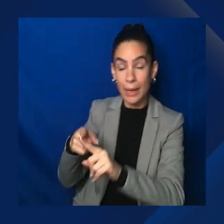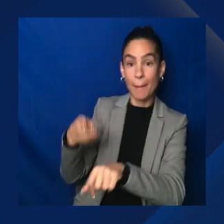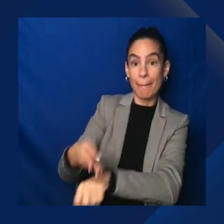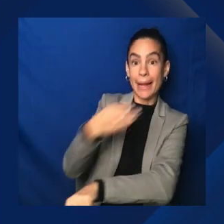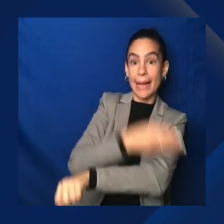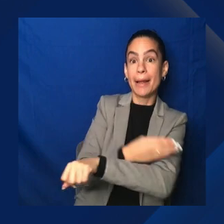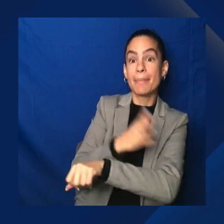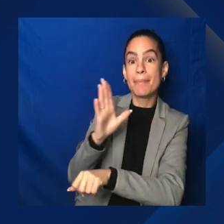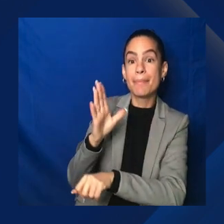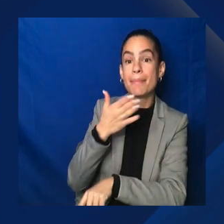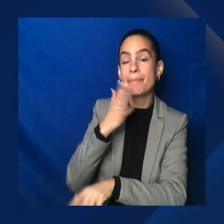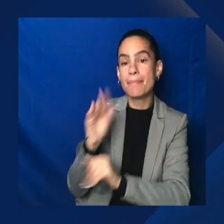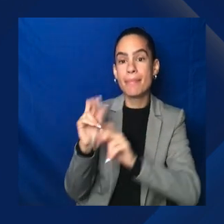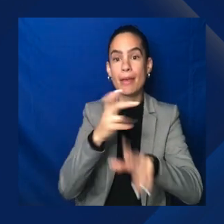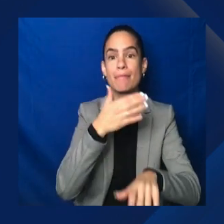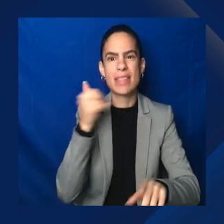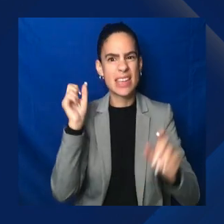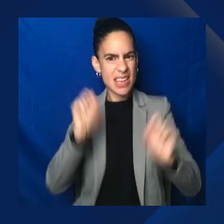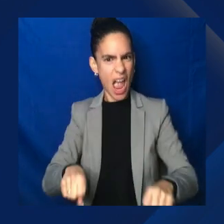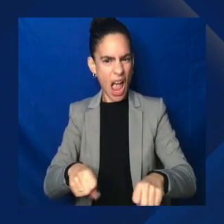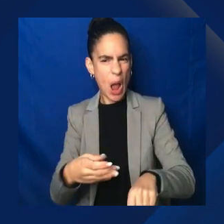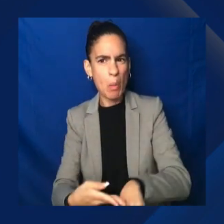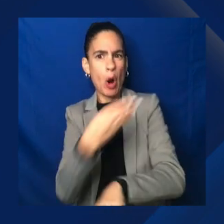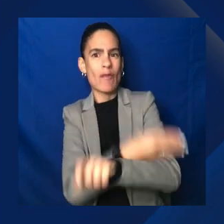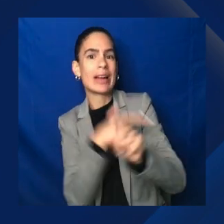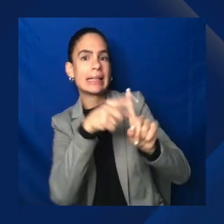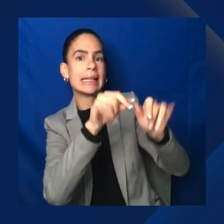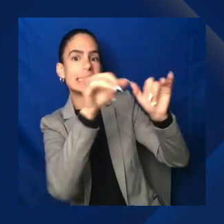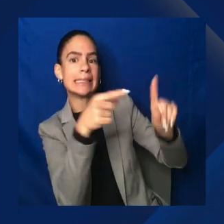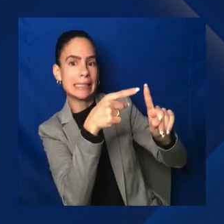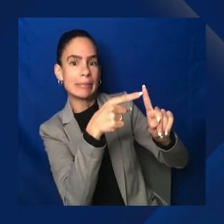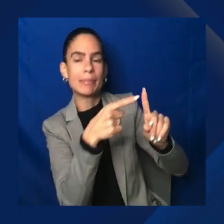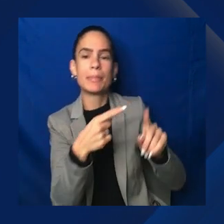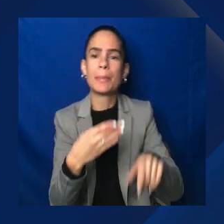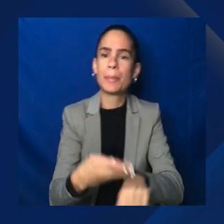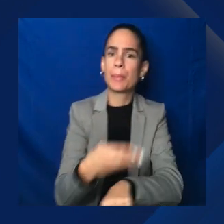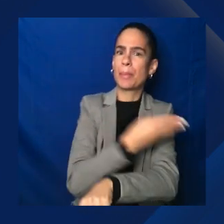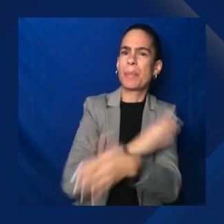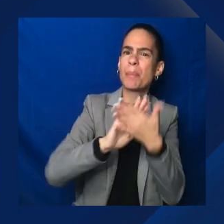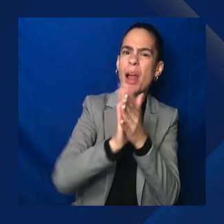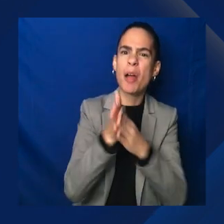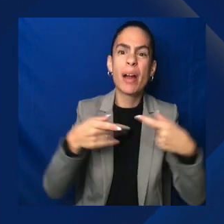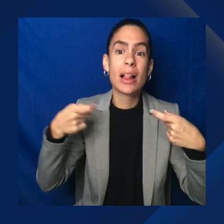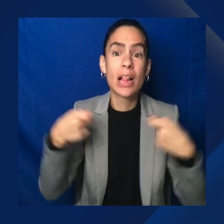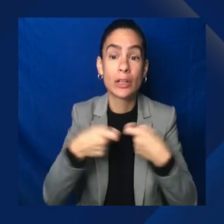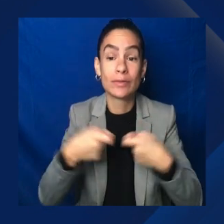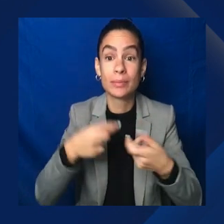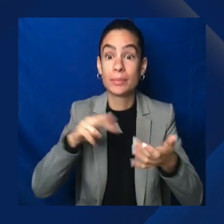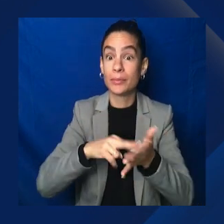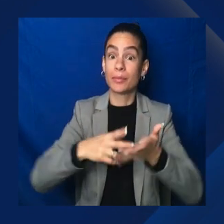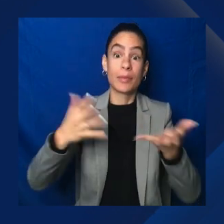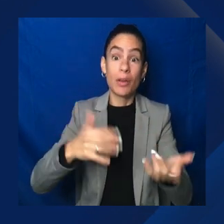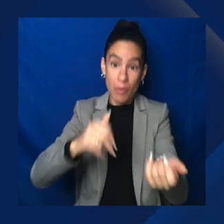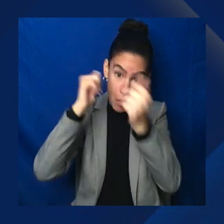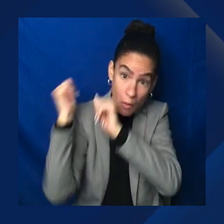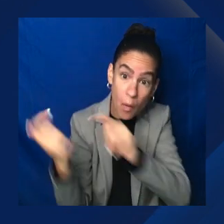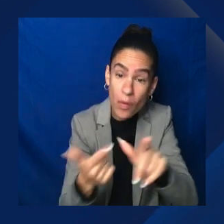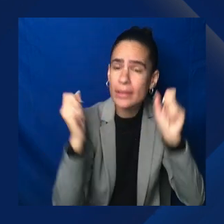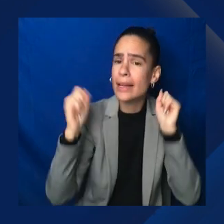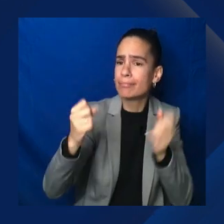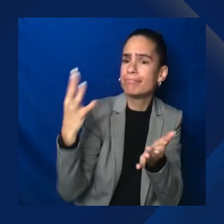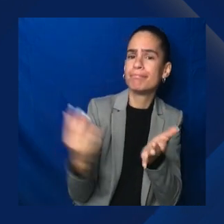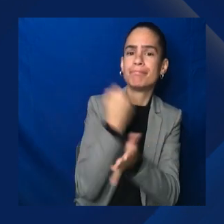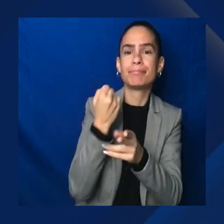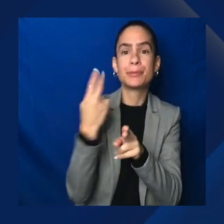to an electronic format so it's easier for everyone to use and make sure the system supports reporting for